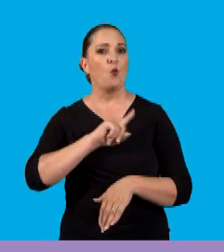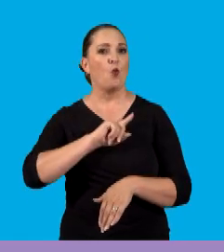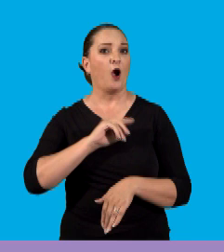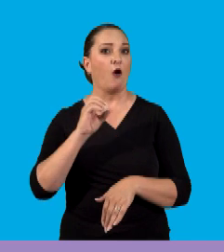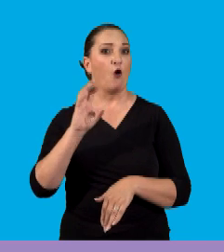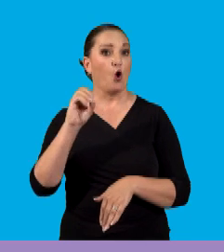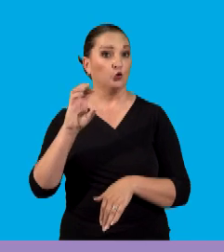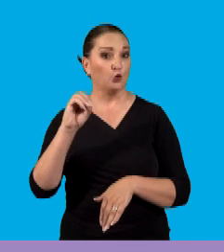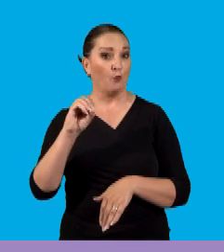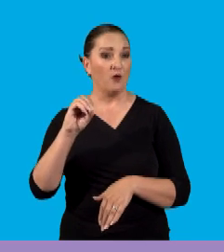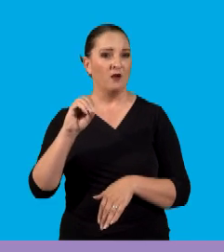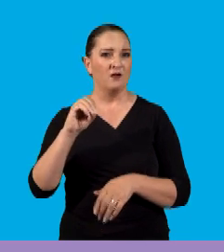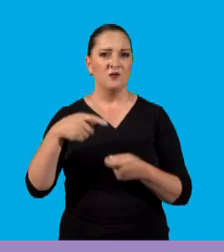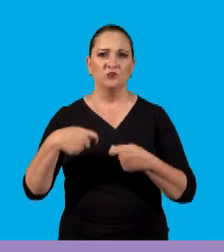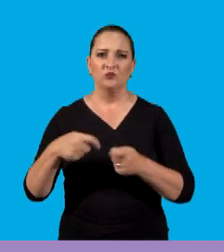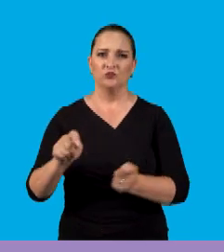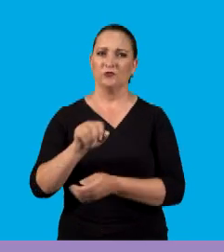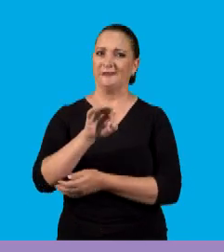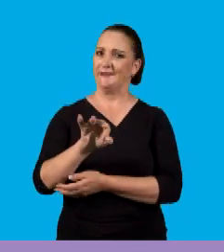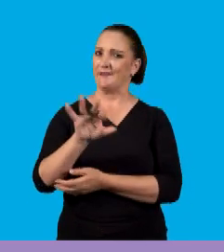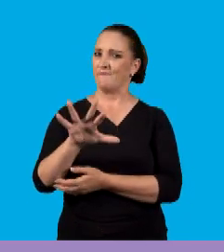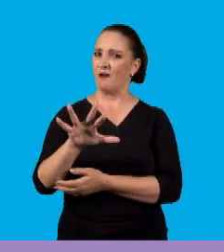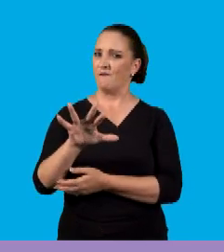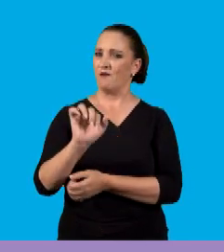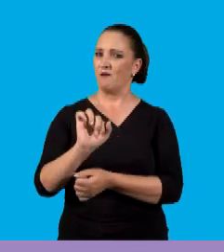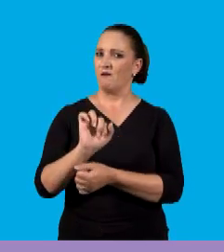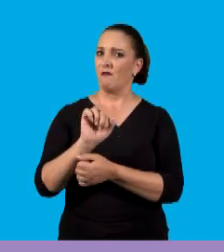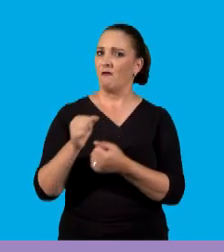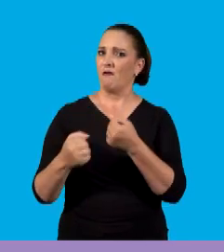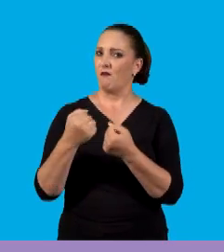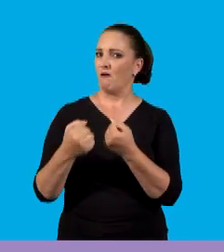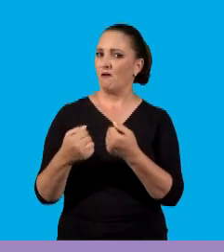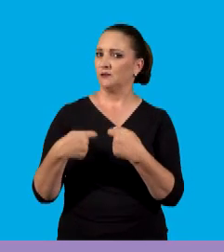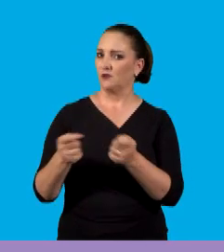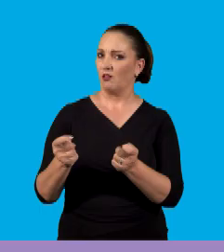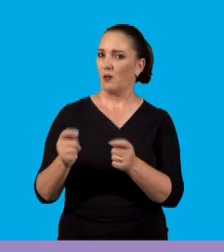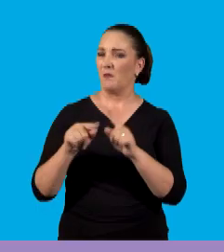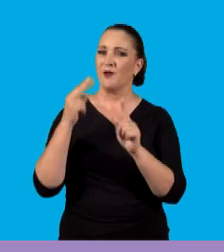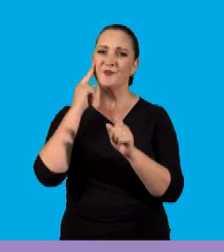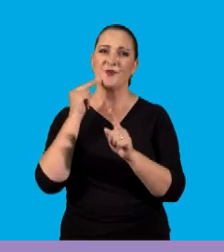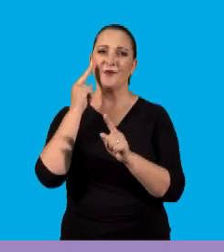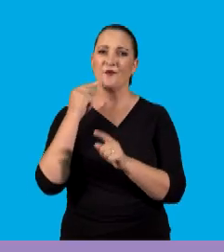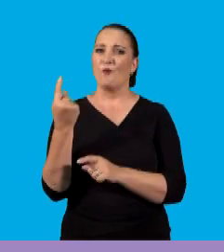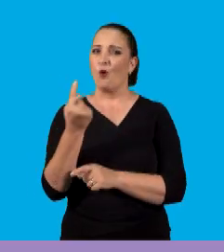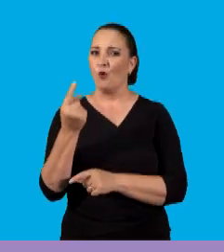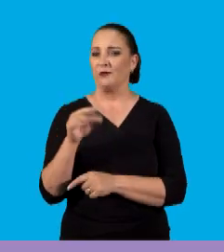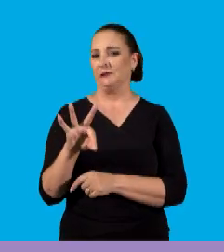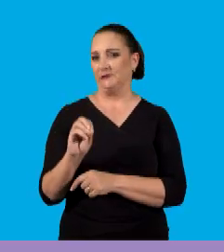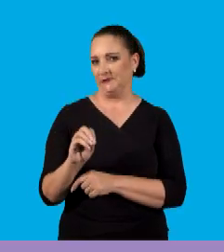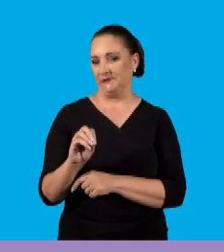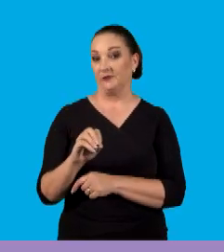October we had a sale of 35 cars, but in November we only had 30 cars. So